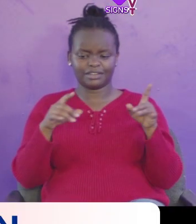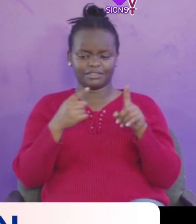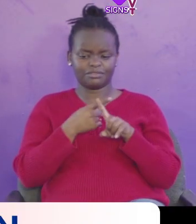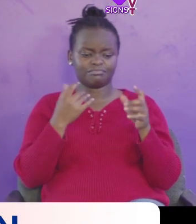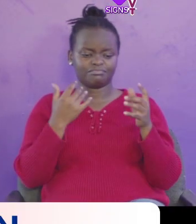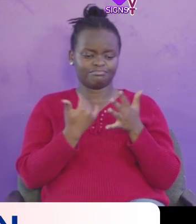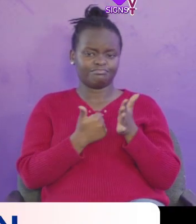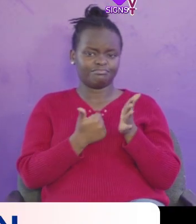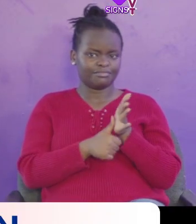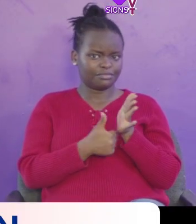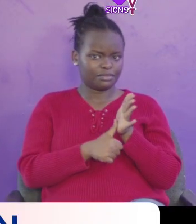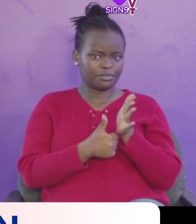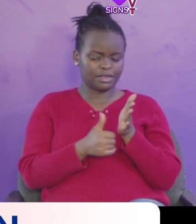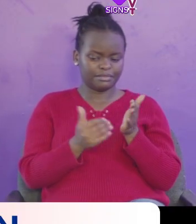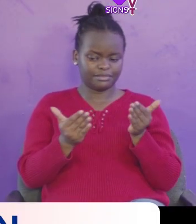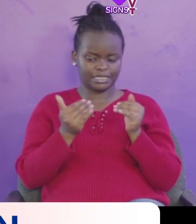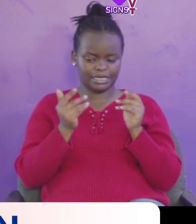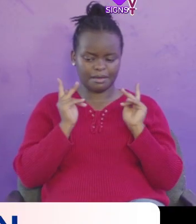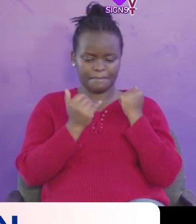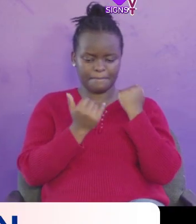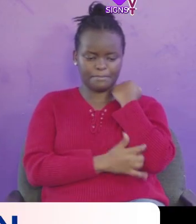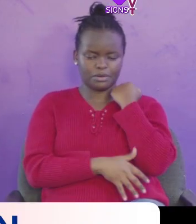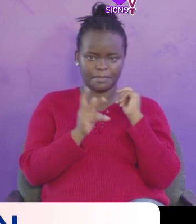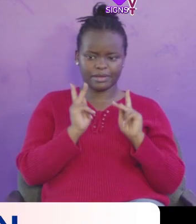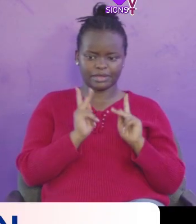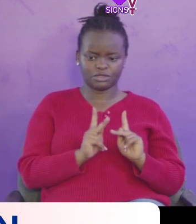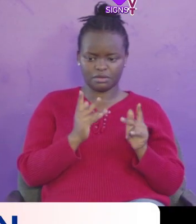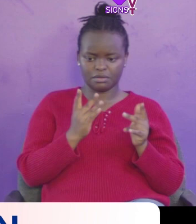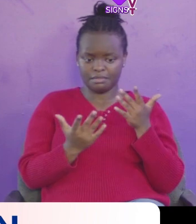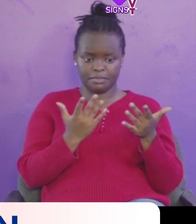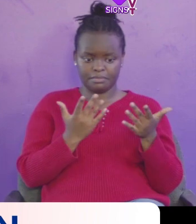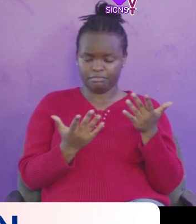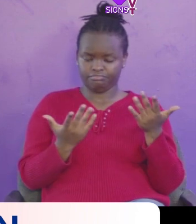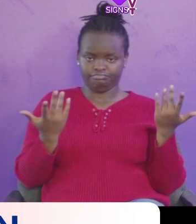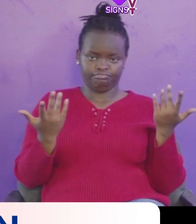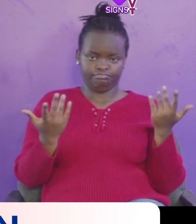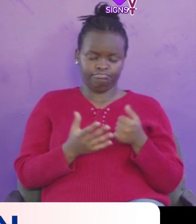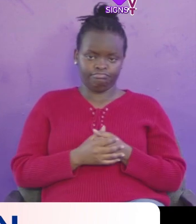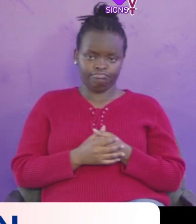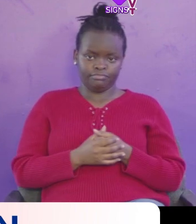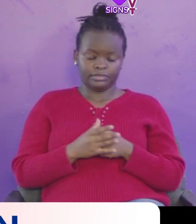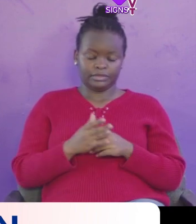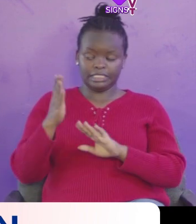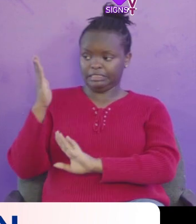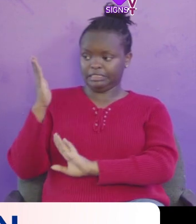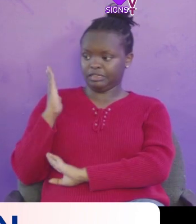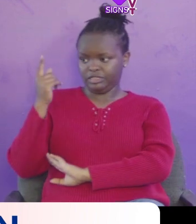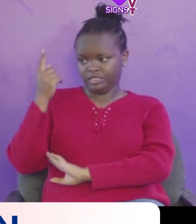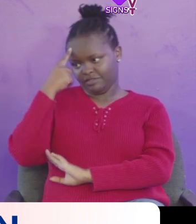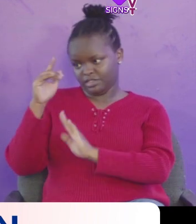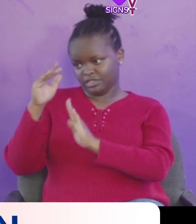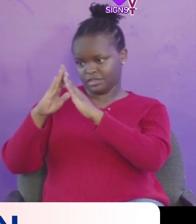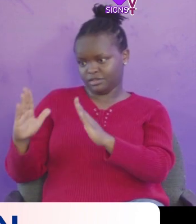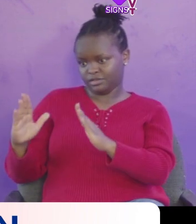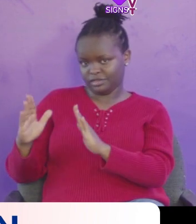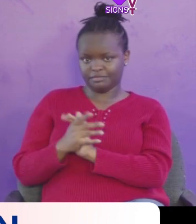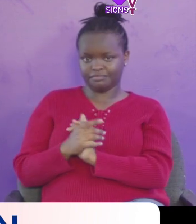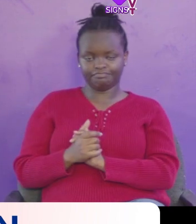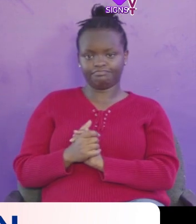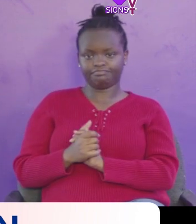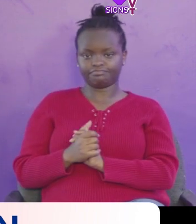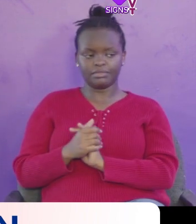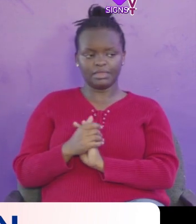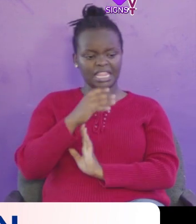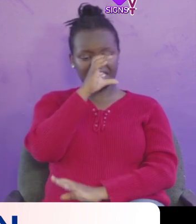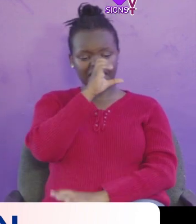will also need a poor person. Maybe a poor person to be the security of the home. A poor person, and they assume